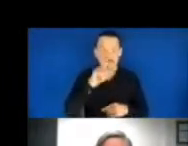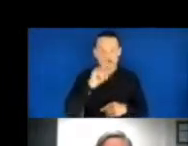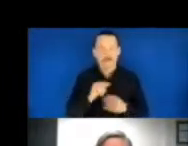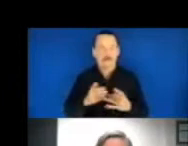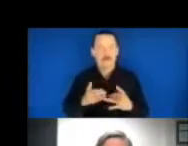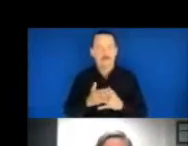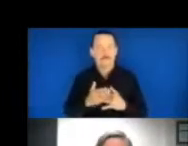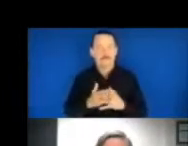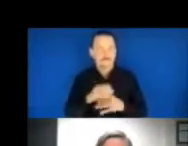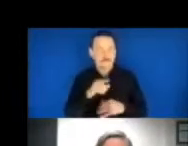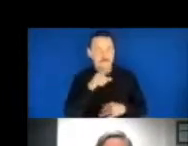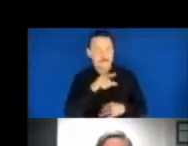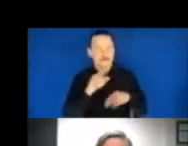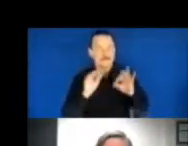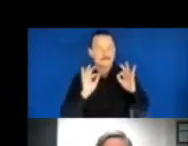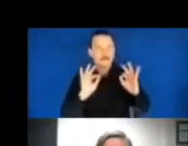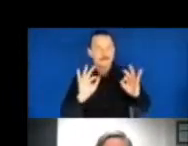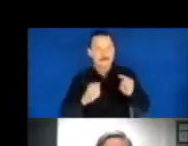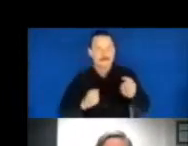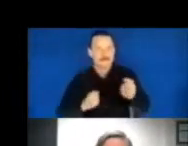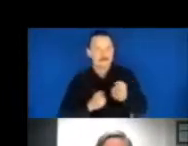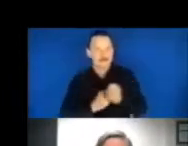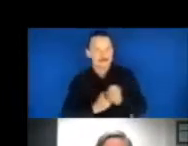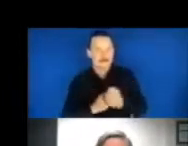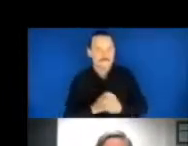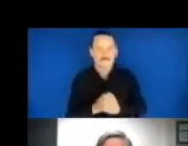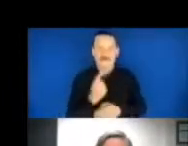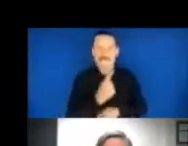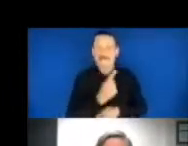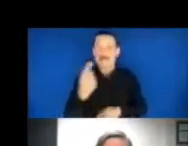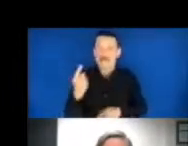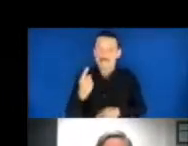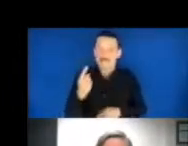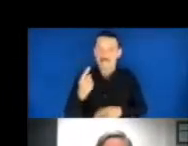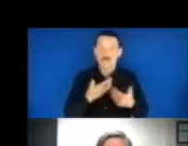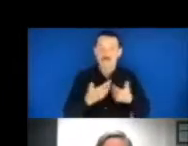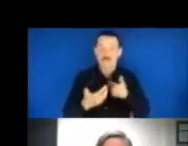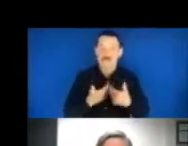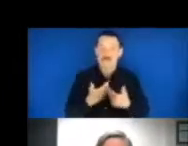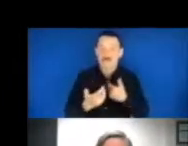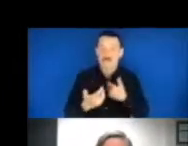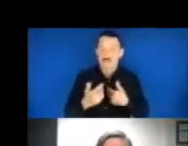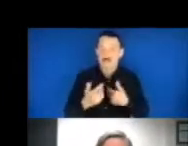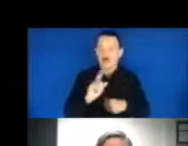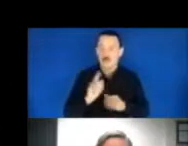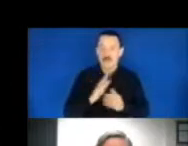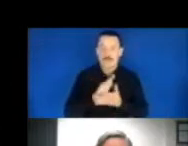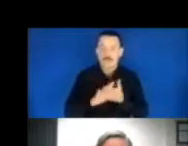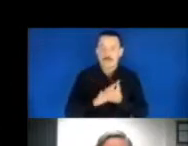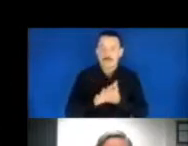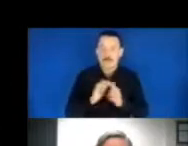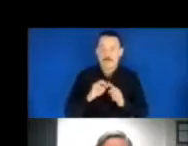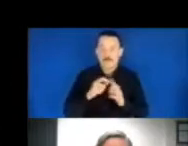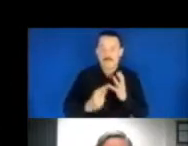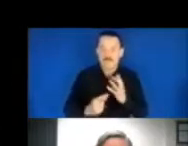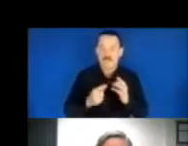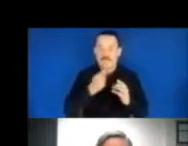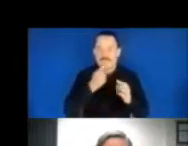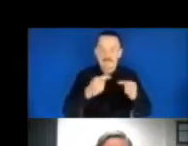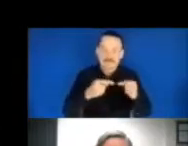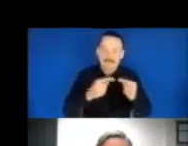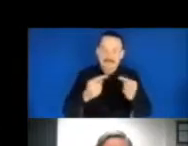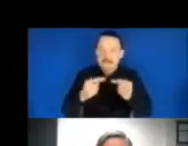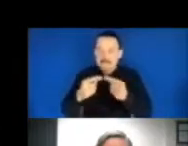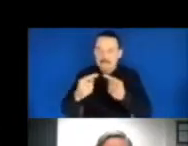own policies and procedures around what they determine as a disability, but most of them use